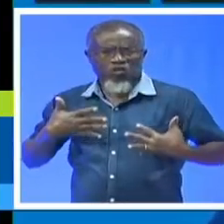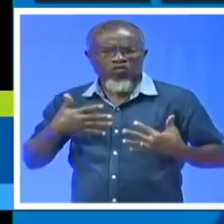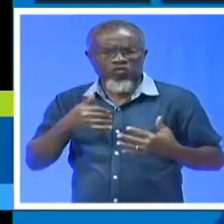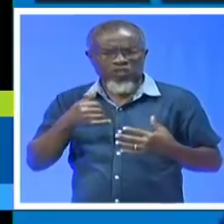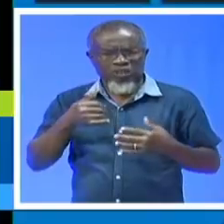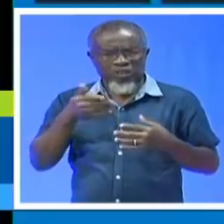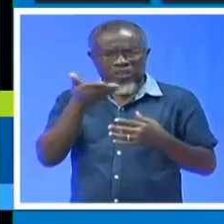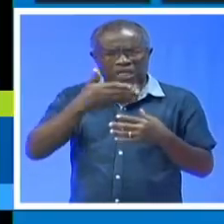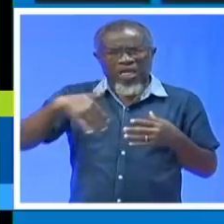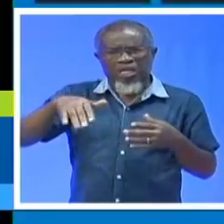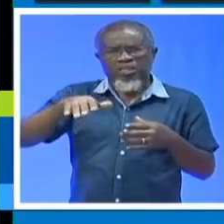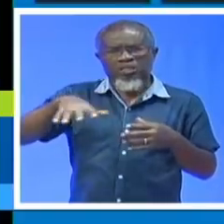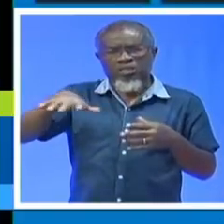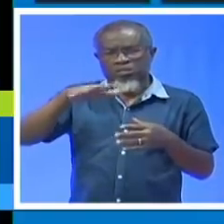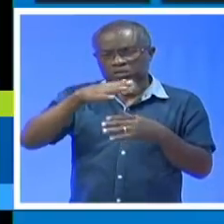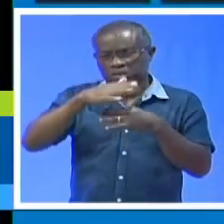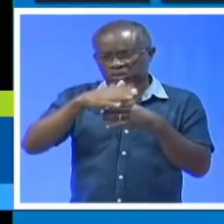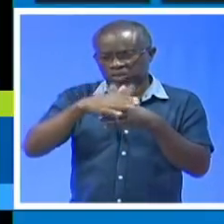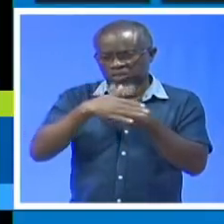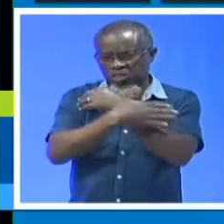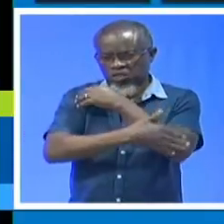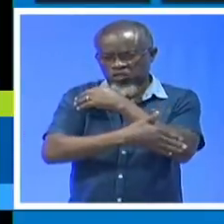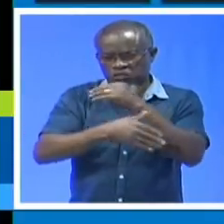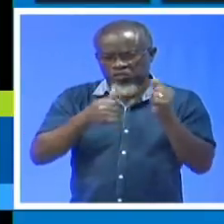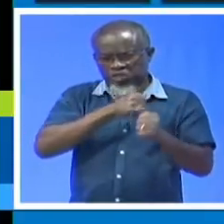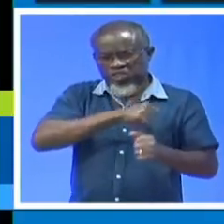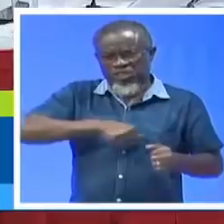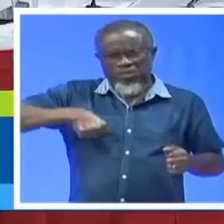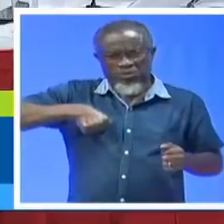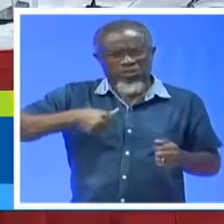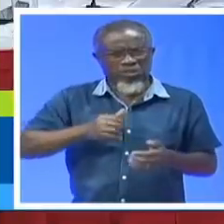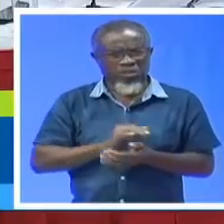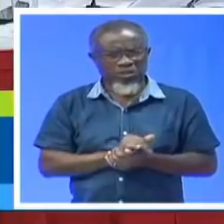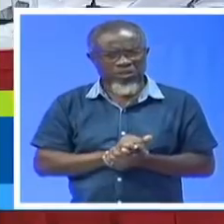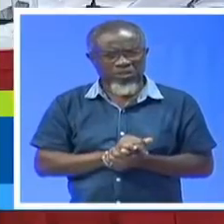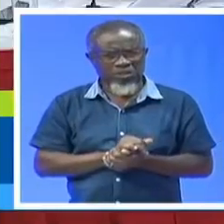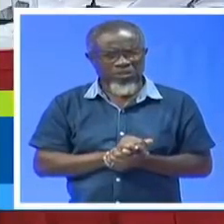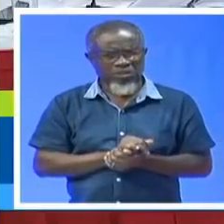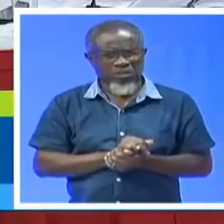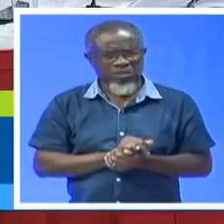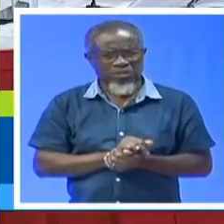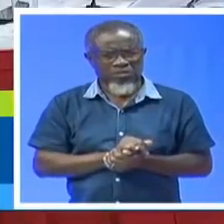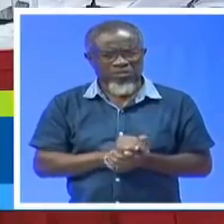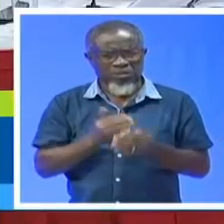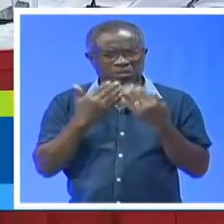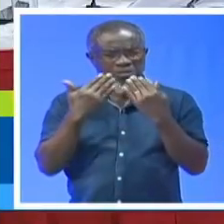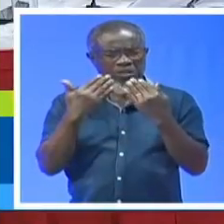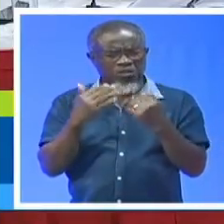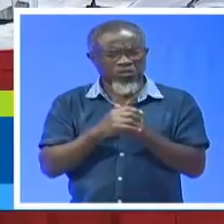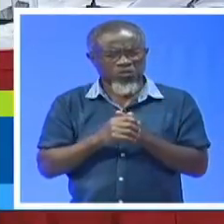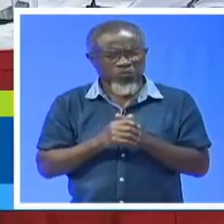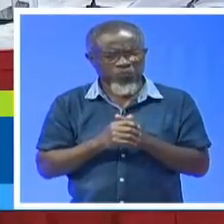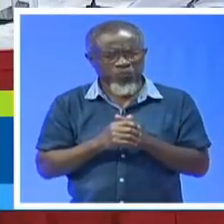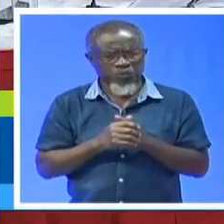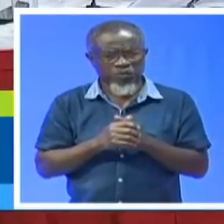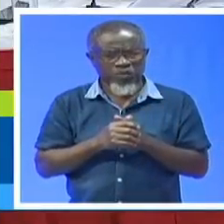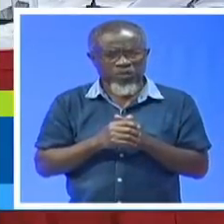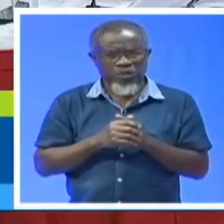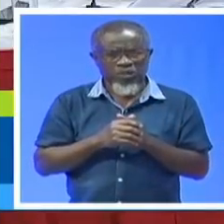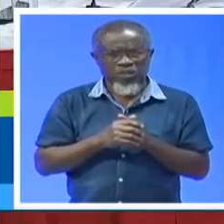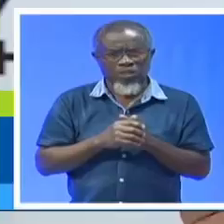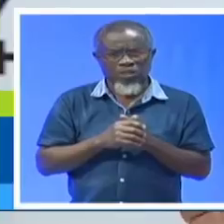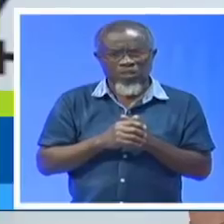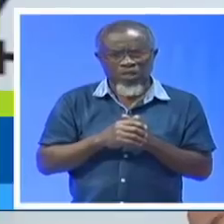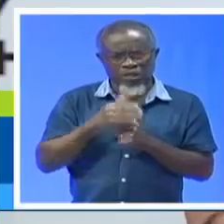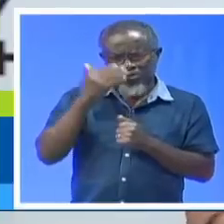shed any light on that for me. Thank you very much. So thank you, Prior. So I don't know what is meant by the hospital in a